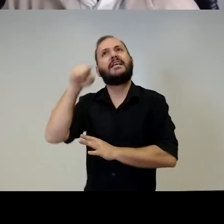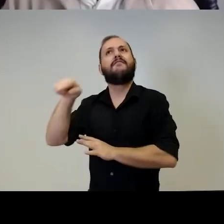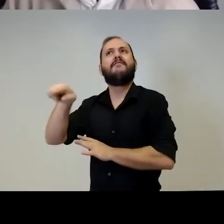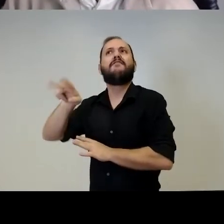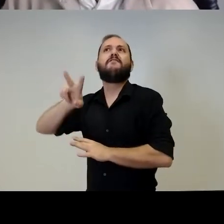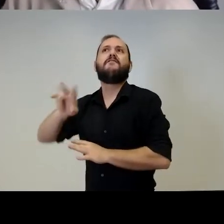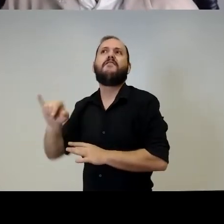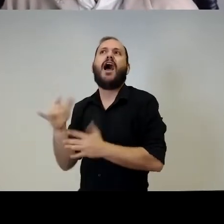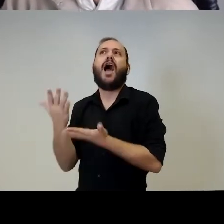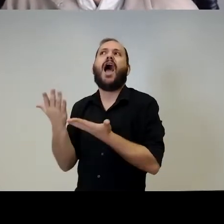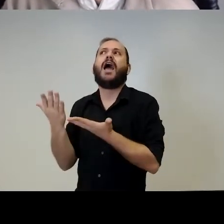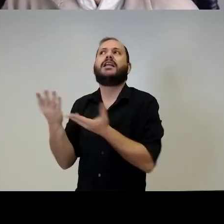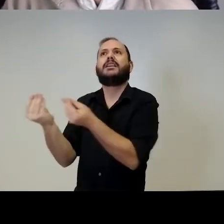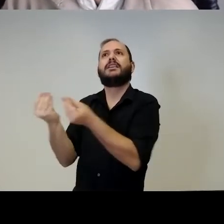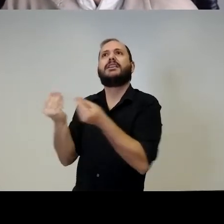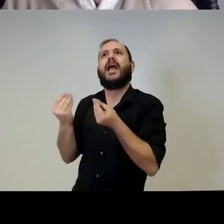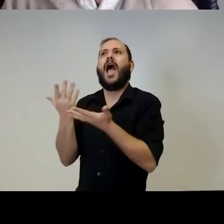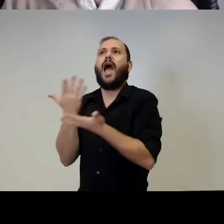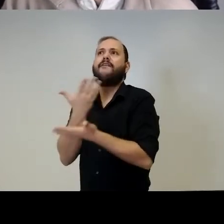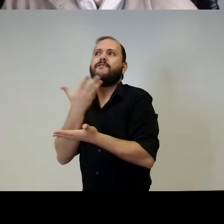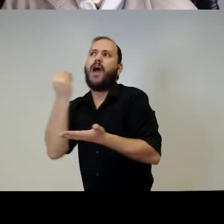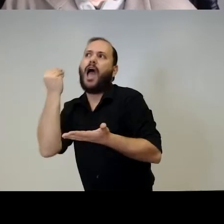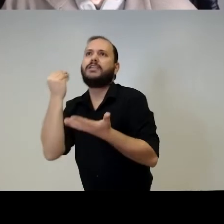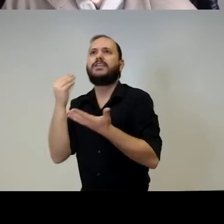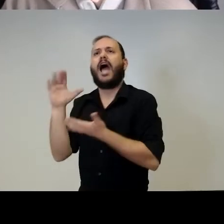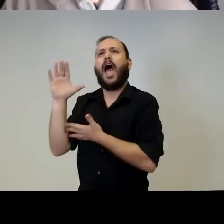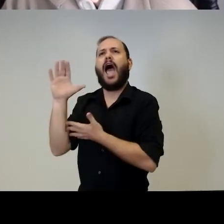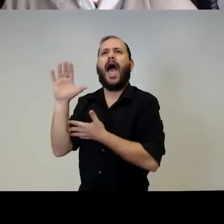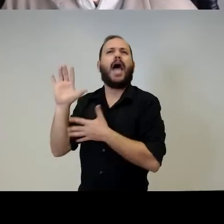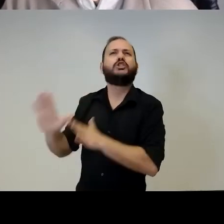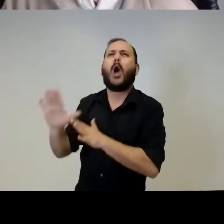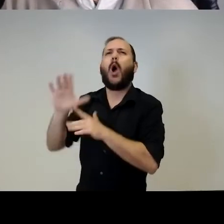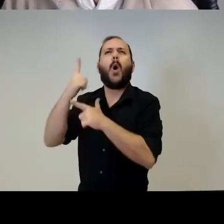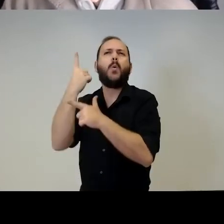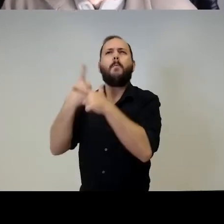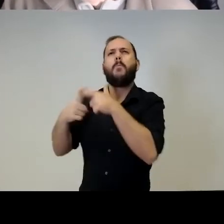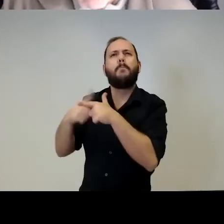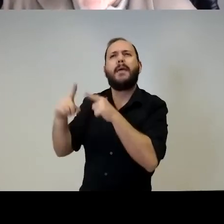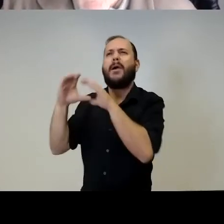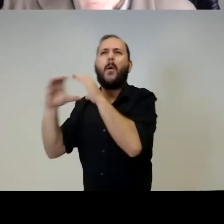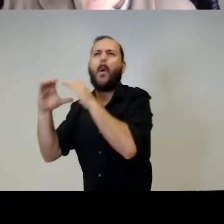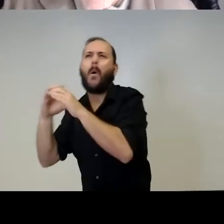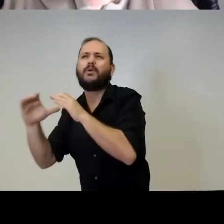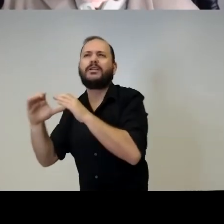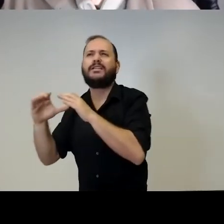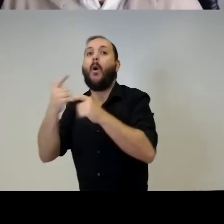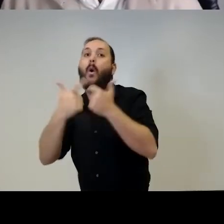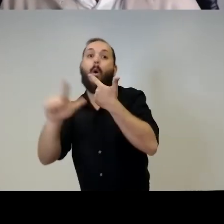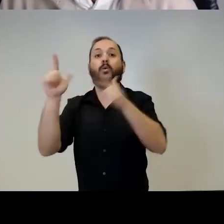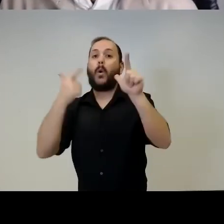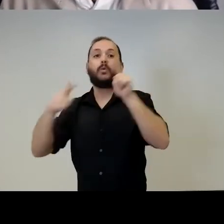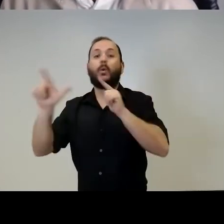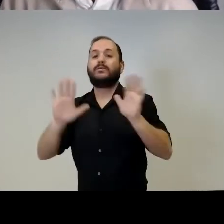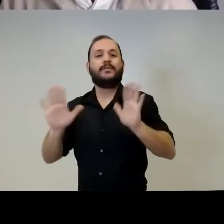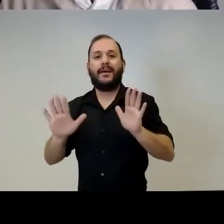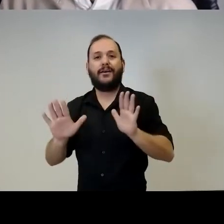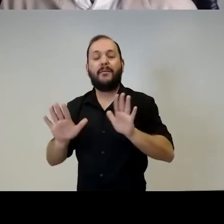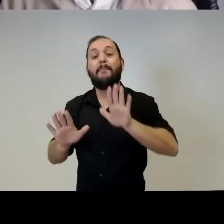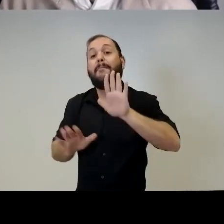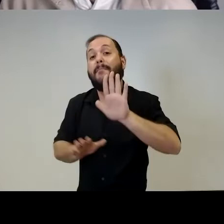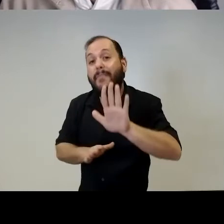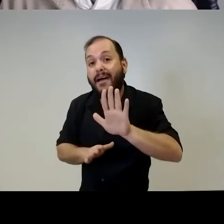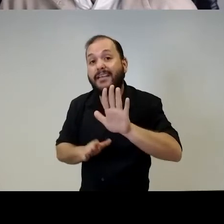to facilitate immediate communication, nothing beyond that. But even then, what do we do